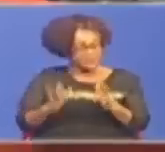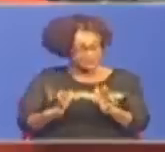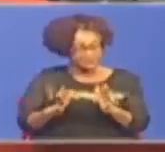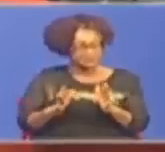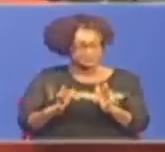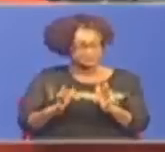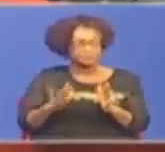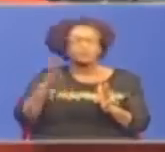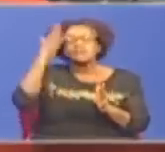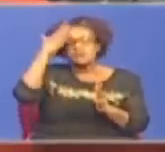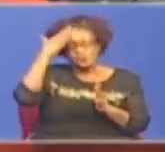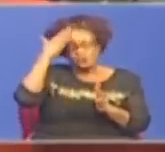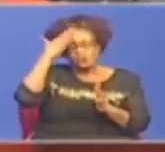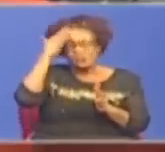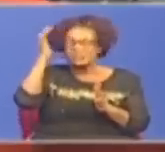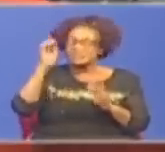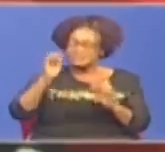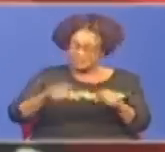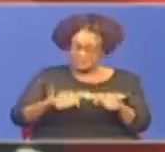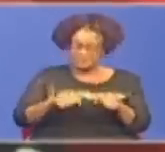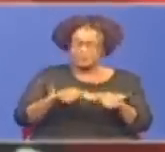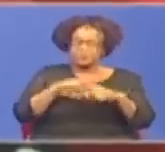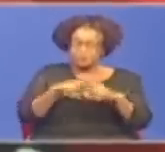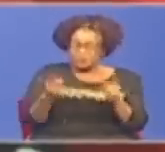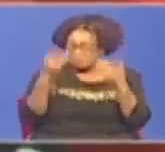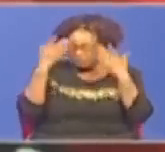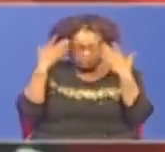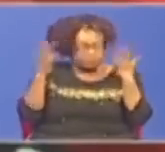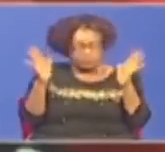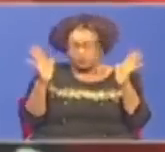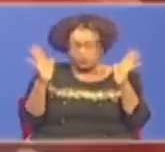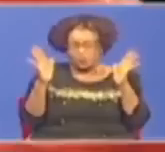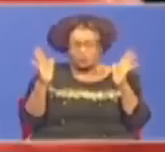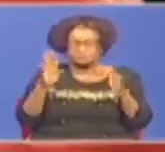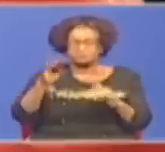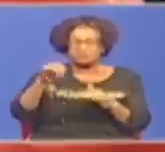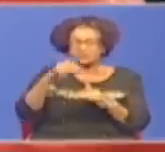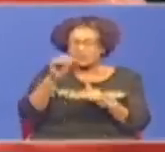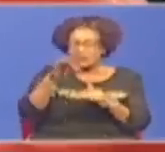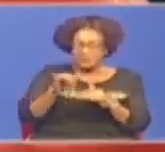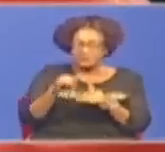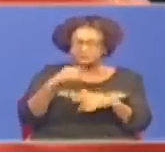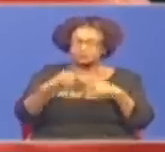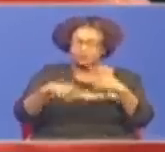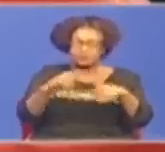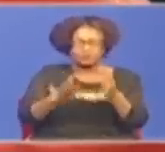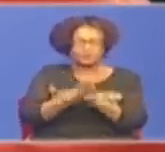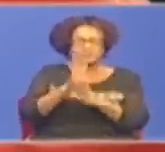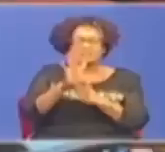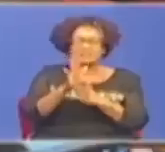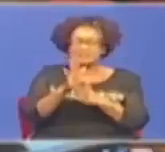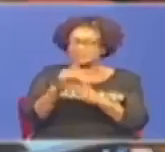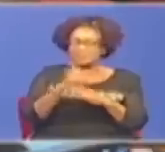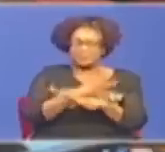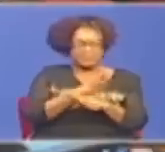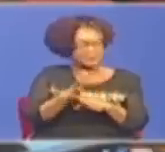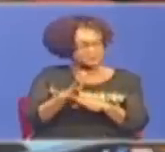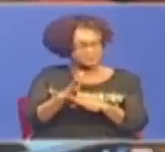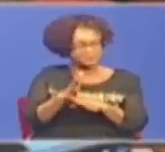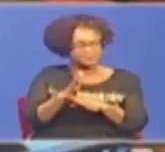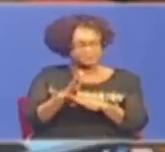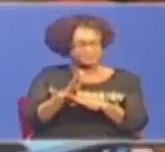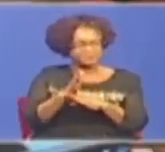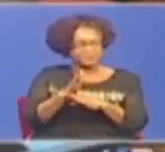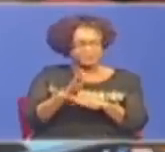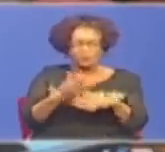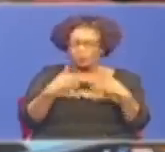we know. Yet, we still don't know. As Manjari continued with his machachari. Was there any individuals